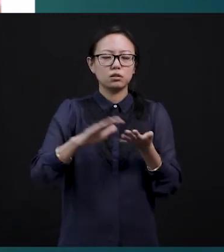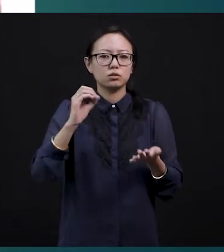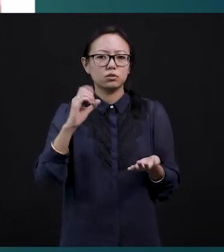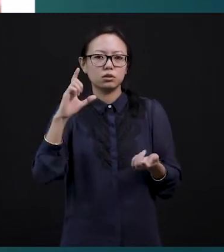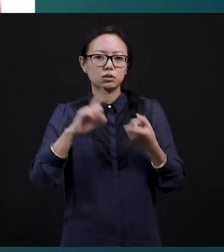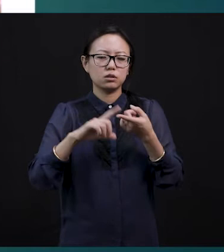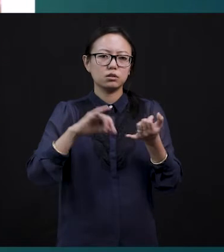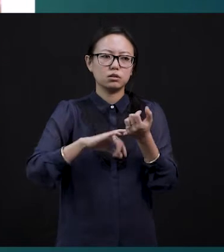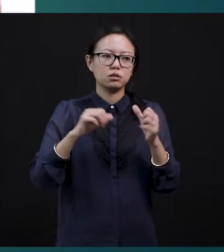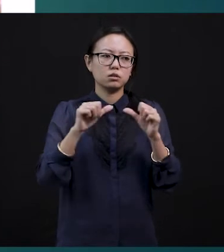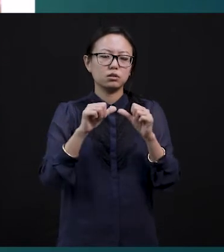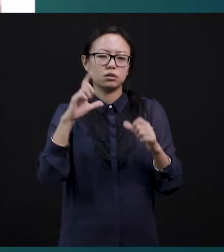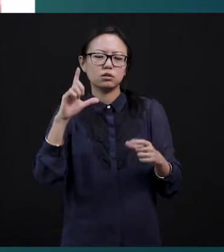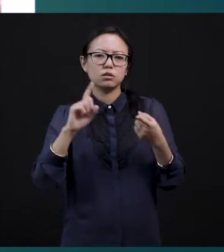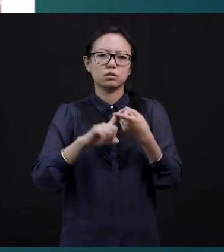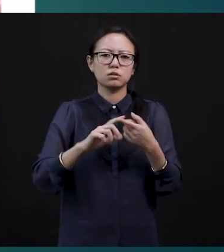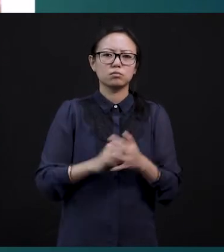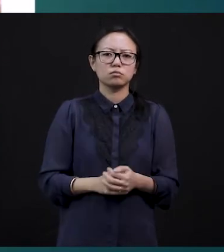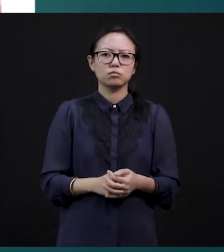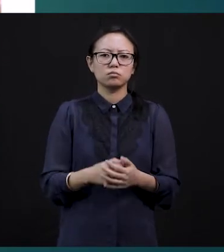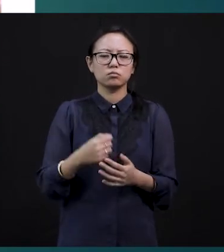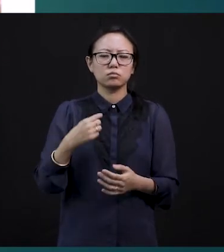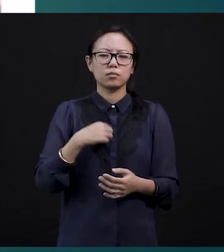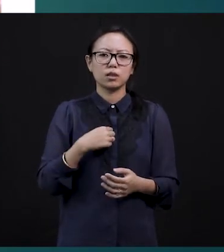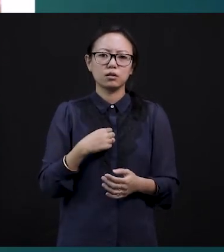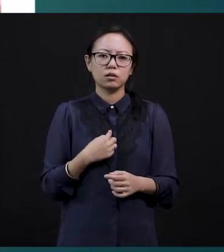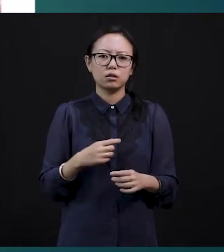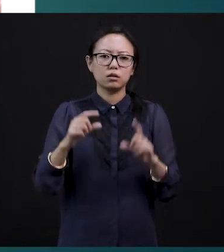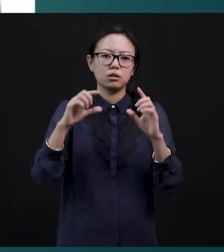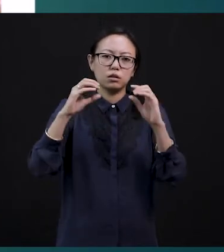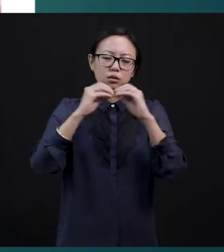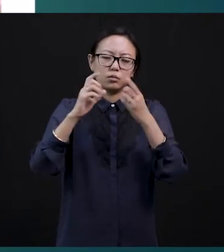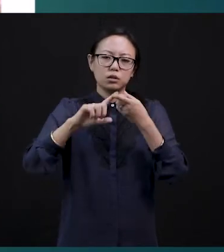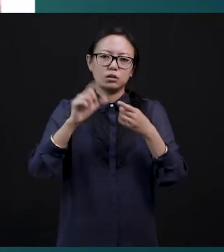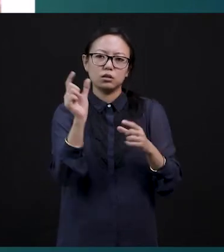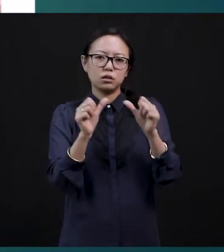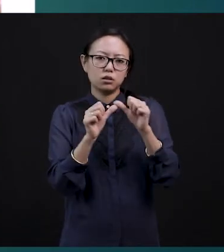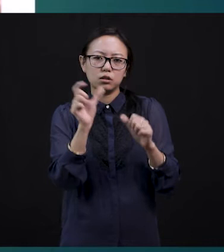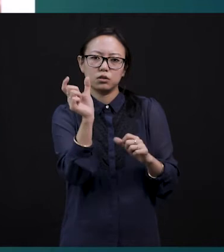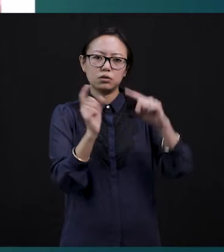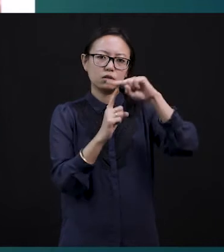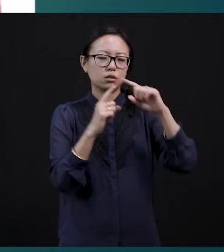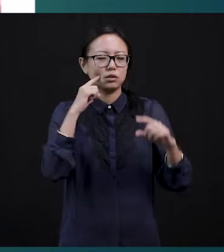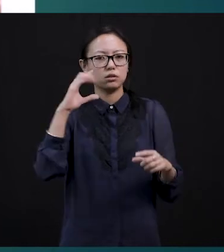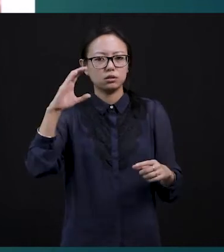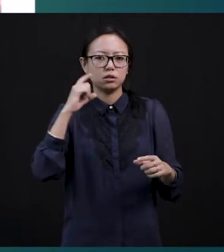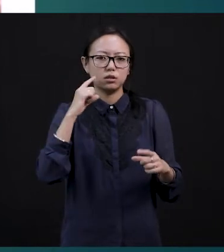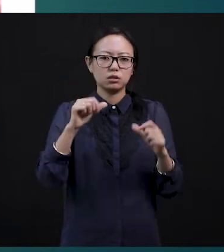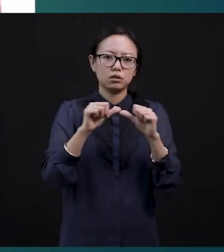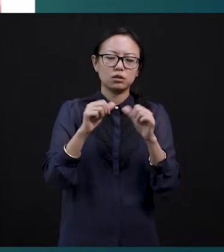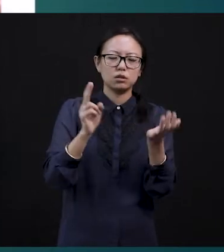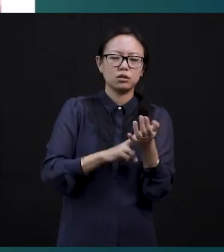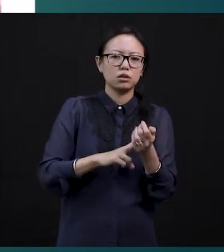the products that she uses, she says, I don't want to go to a market nearby because then it's very expensive for me to buy that product. So then